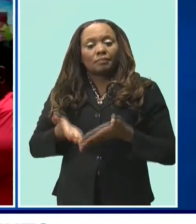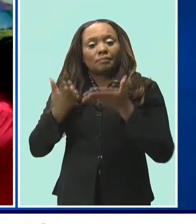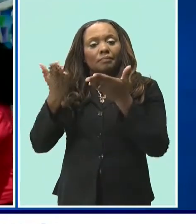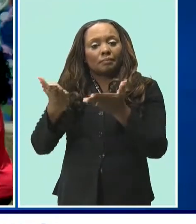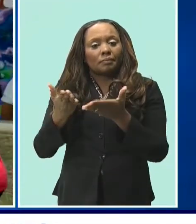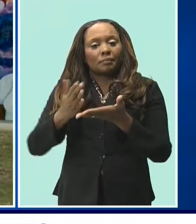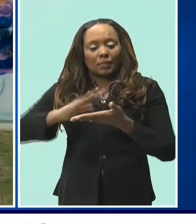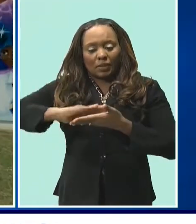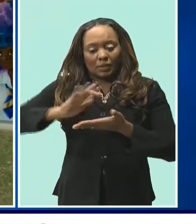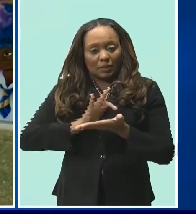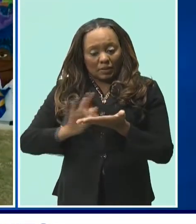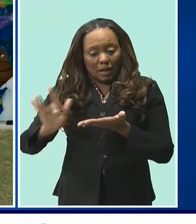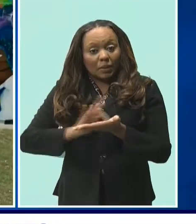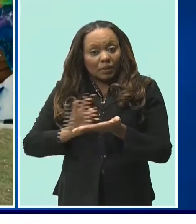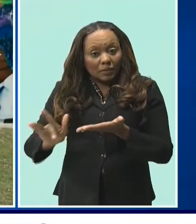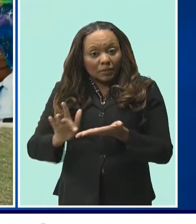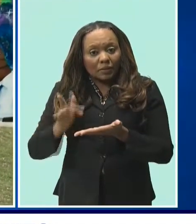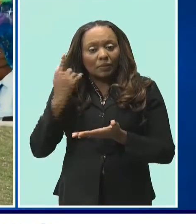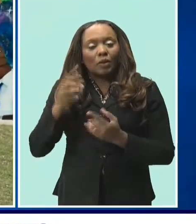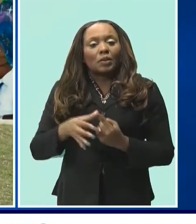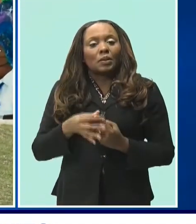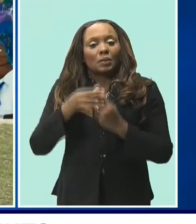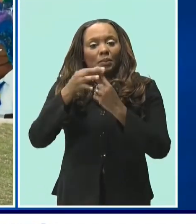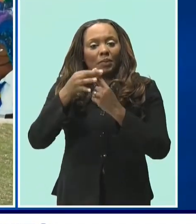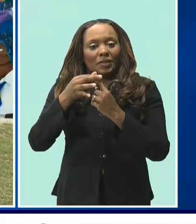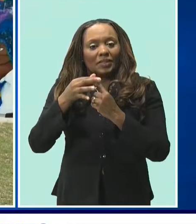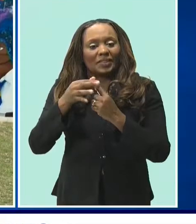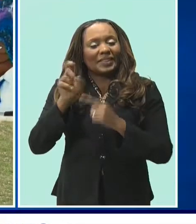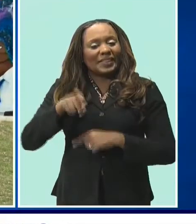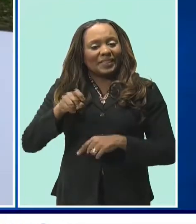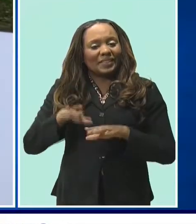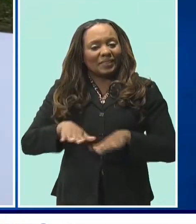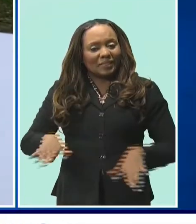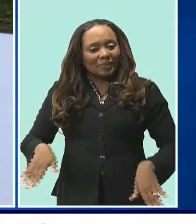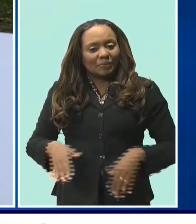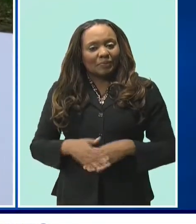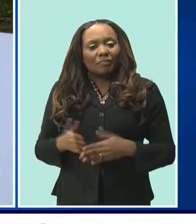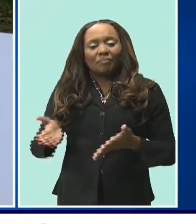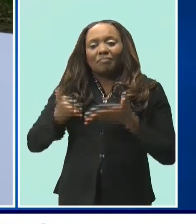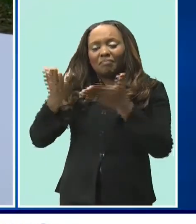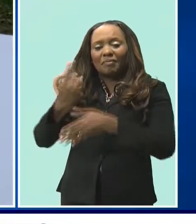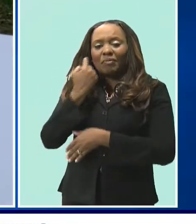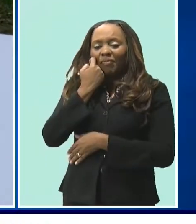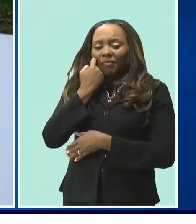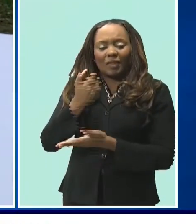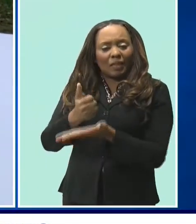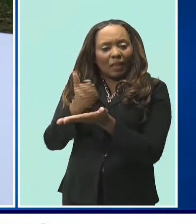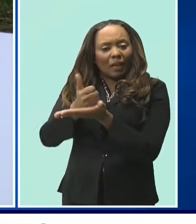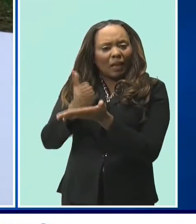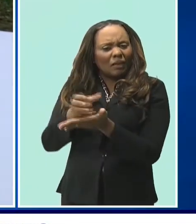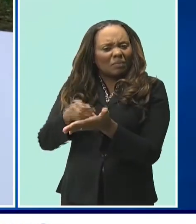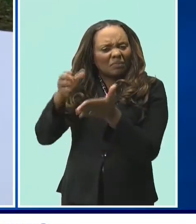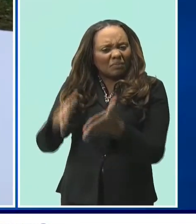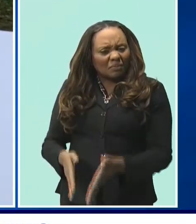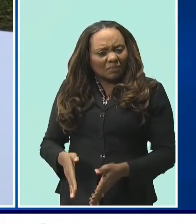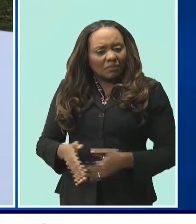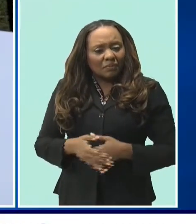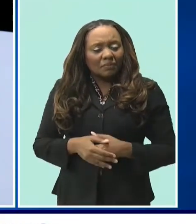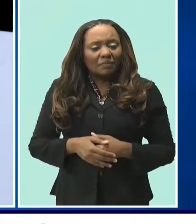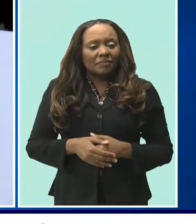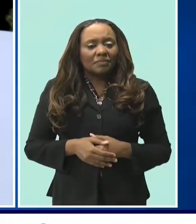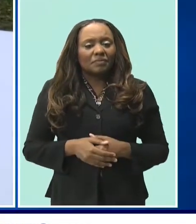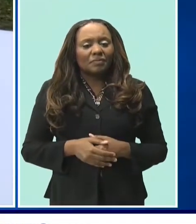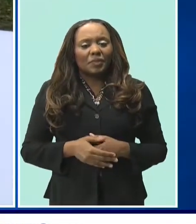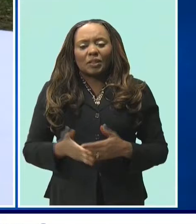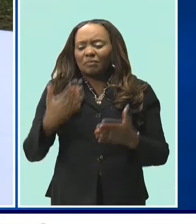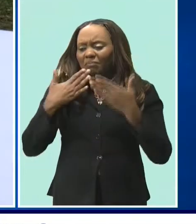of Education. Board member Maria Bradshaw says the presentation is its latest attempt to assist students. She also